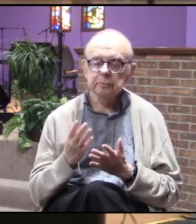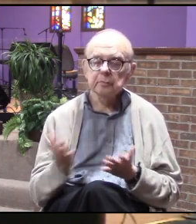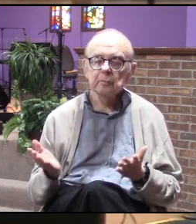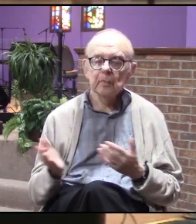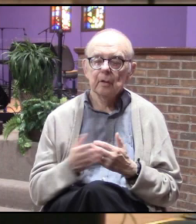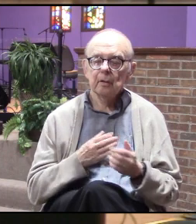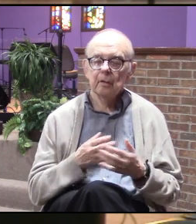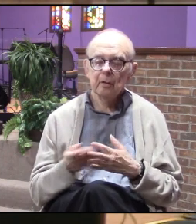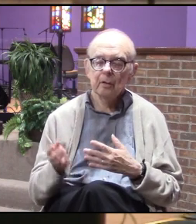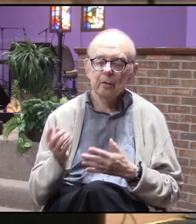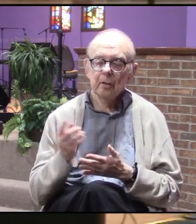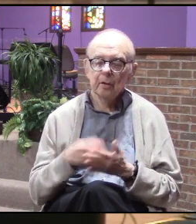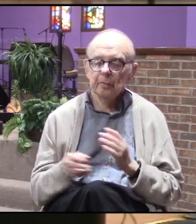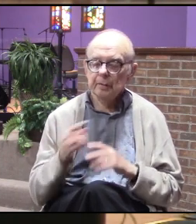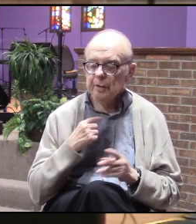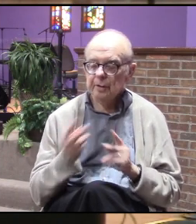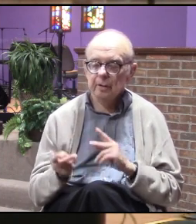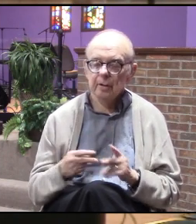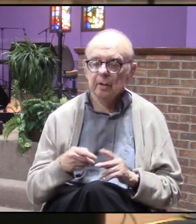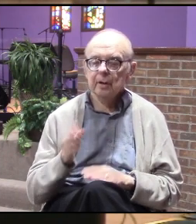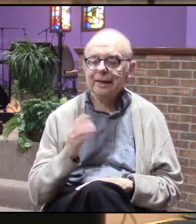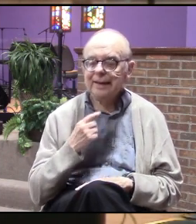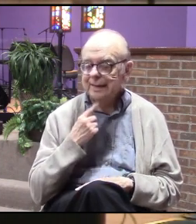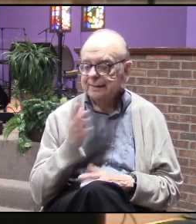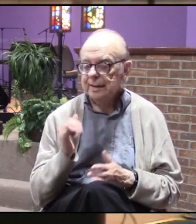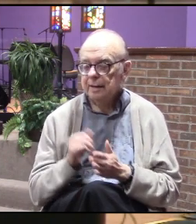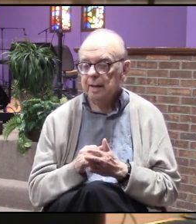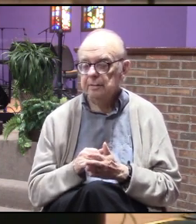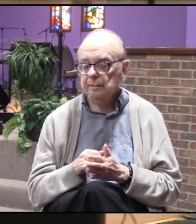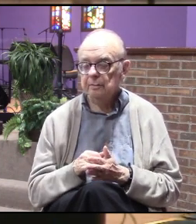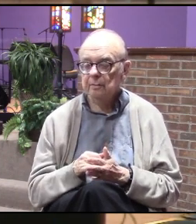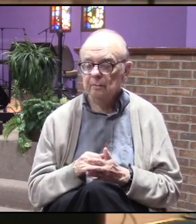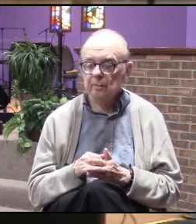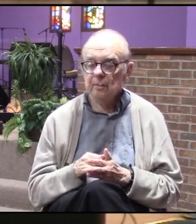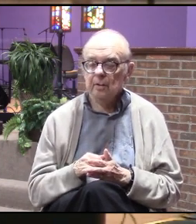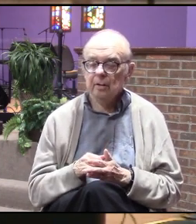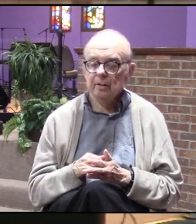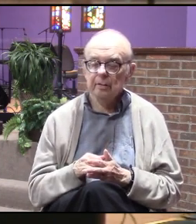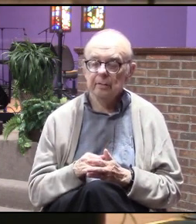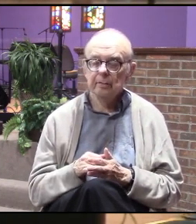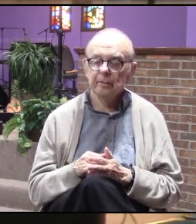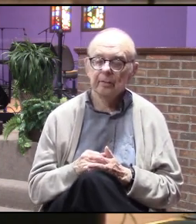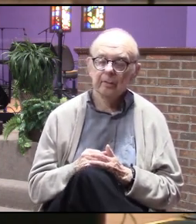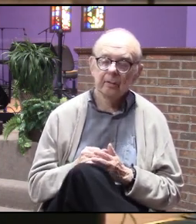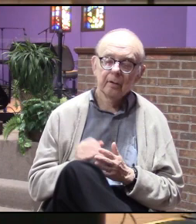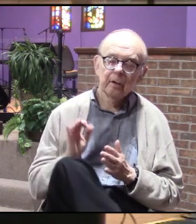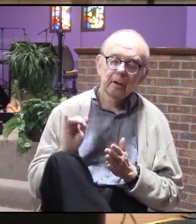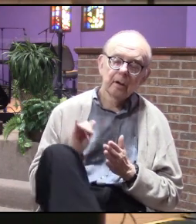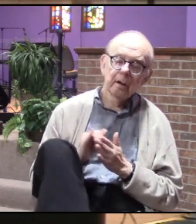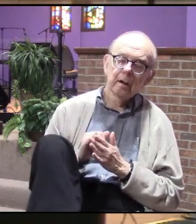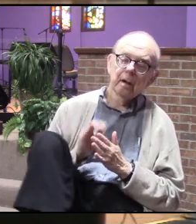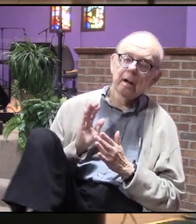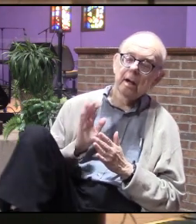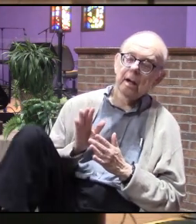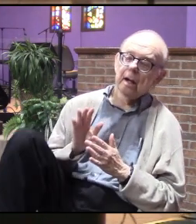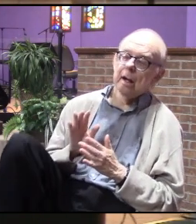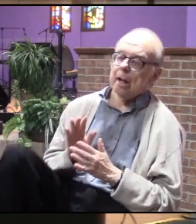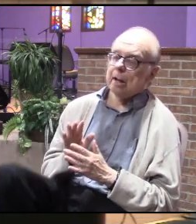there no matter what they say, because God said so. Okay? That is your